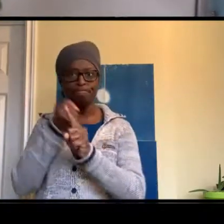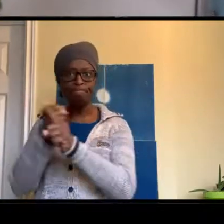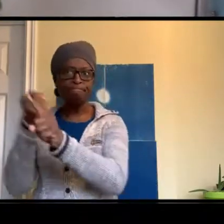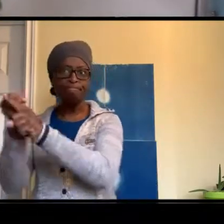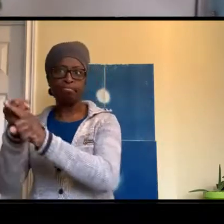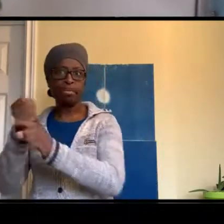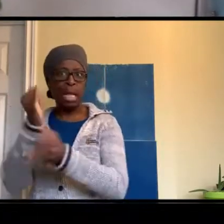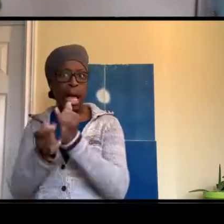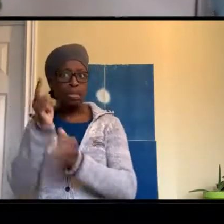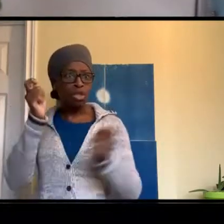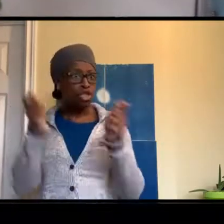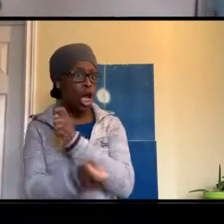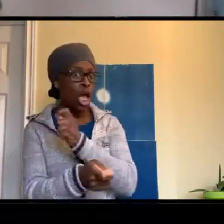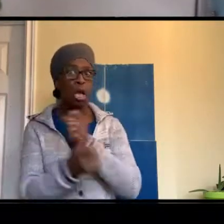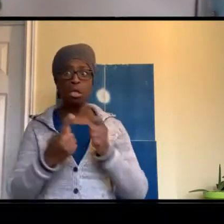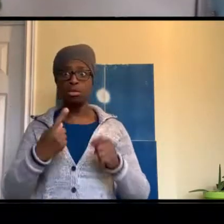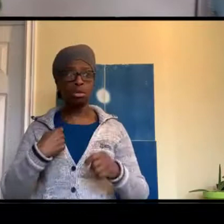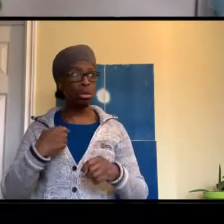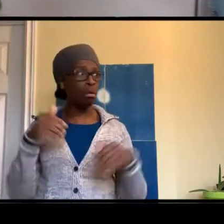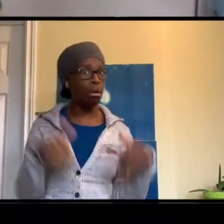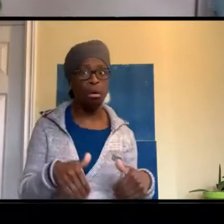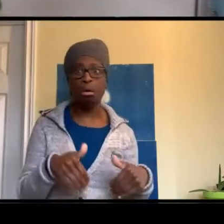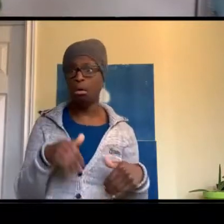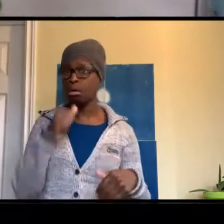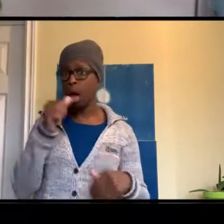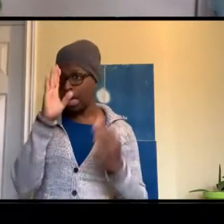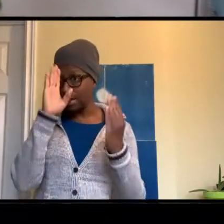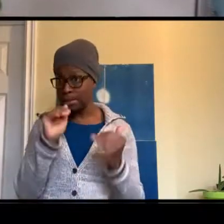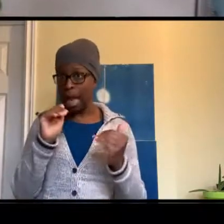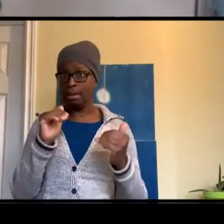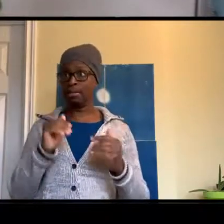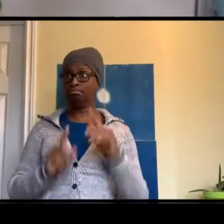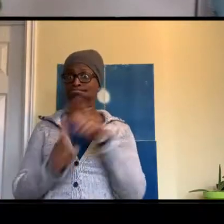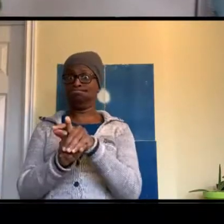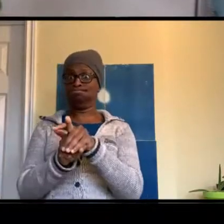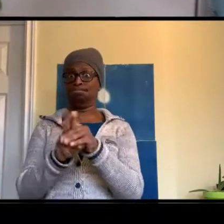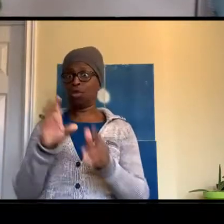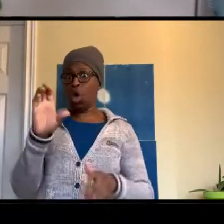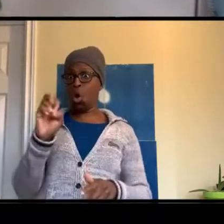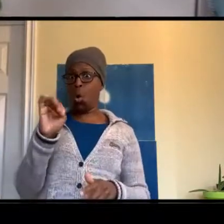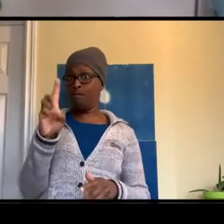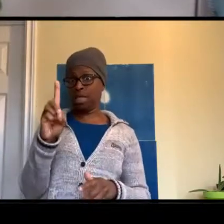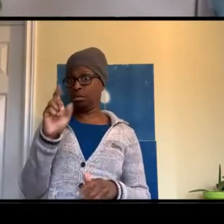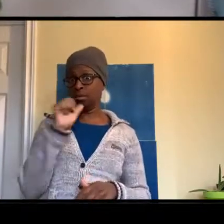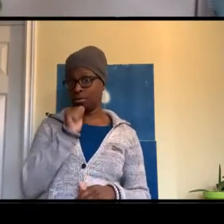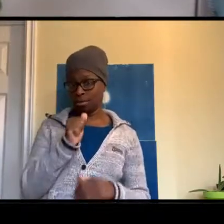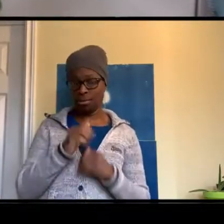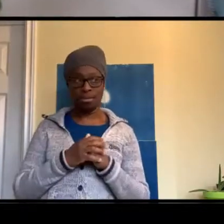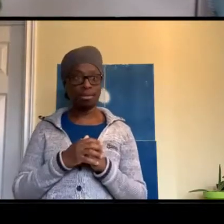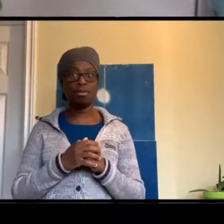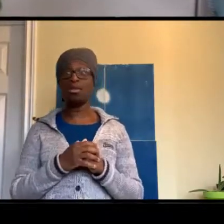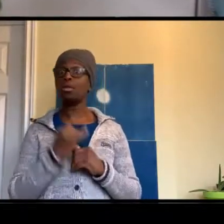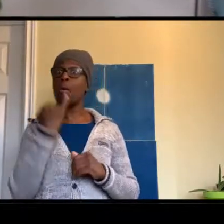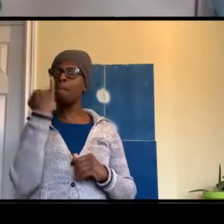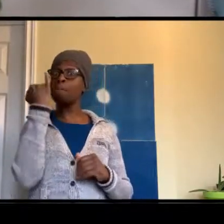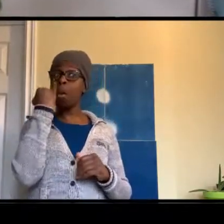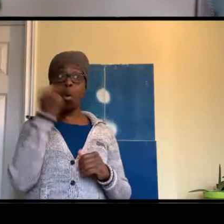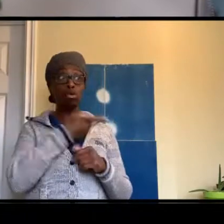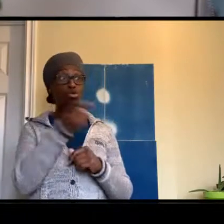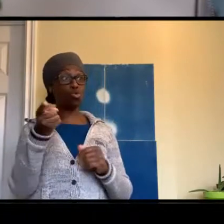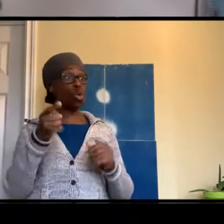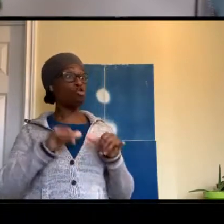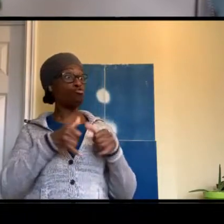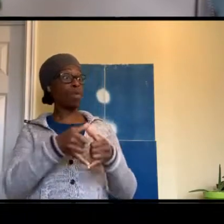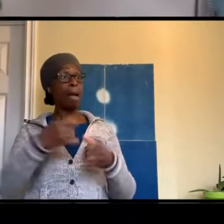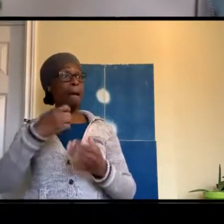officer is helpful, because if you know something's going to change, right? You said you were going to perform at this art space, but a new art